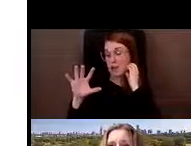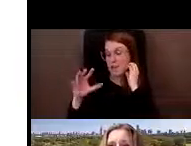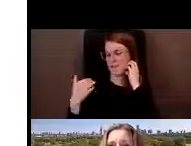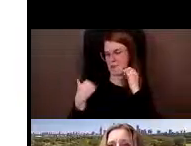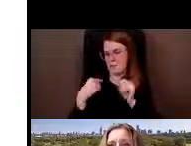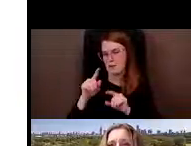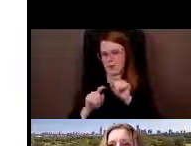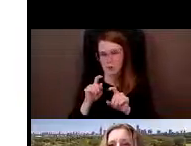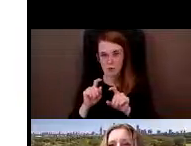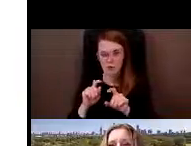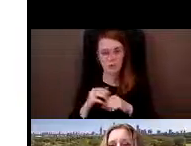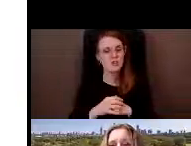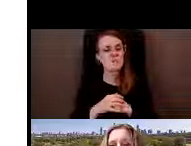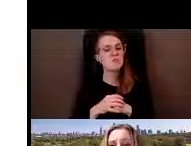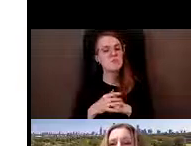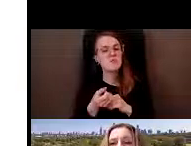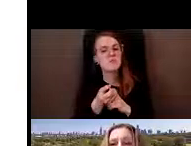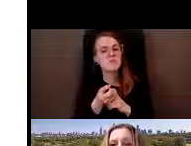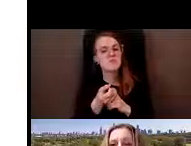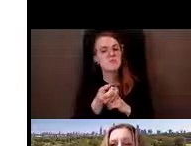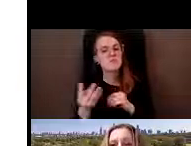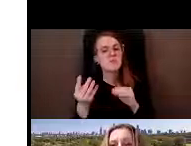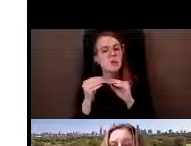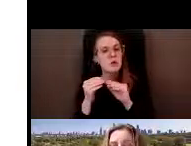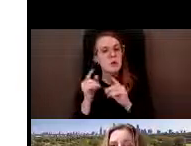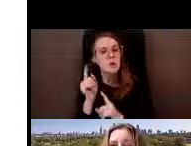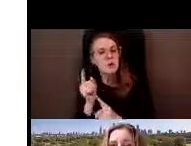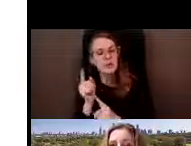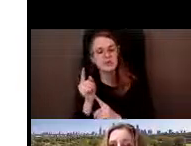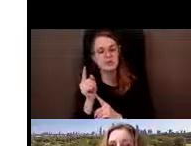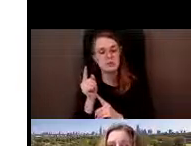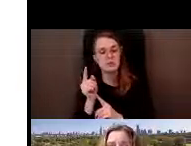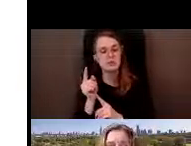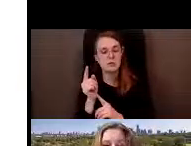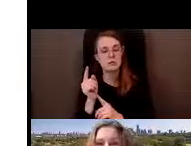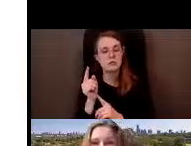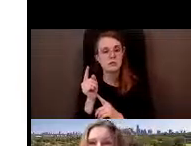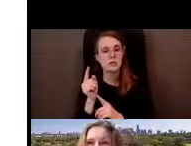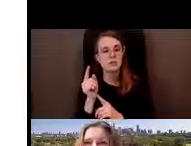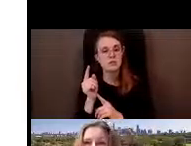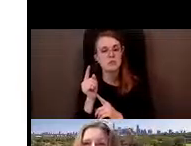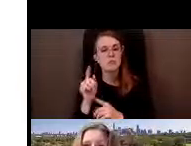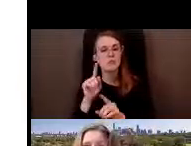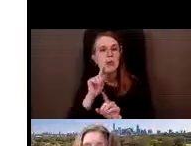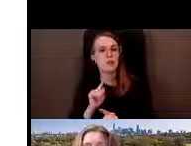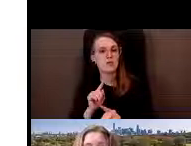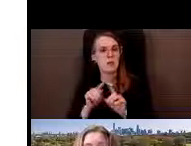questions. I'll give everybody a few more seconds, but I want to keep this moving so we can make good